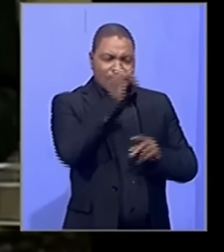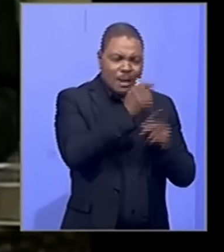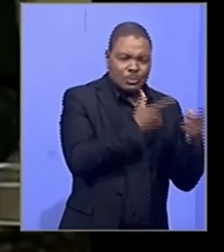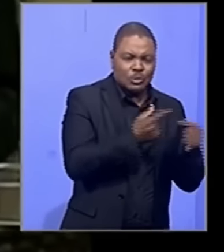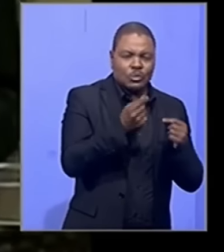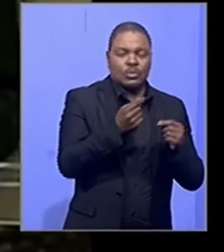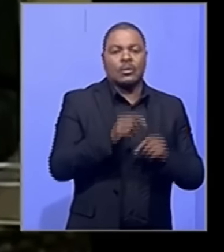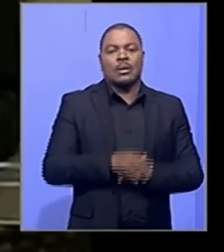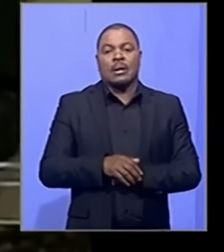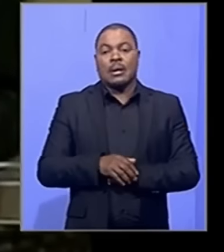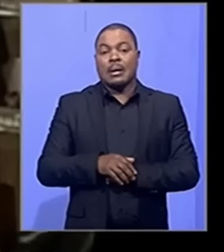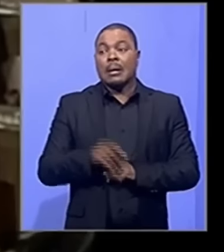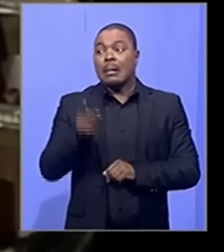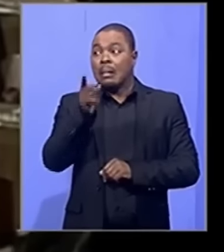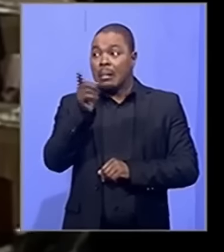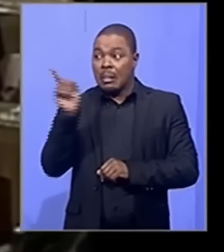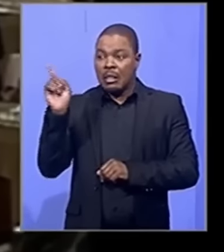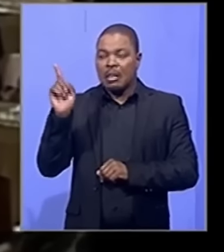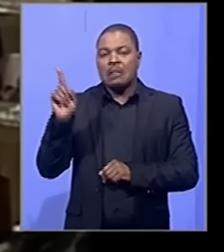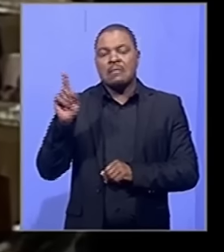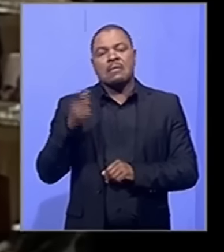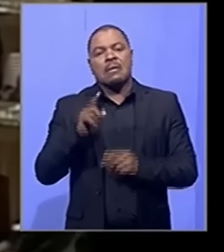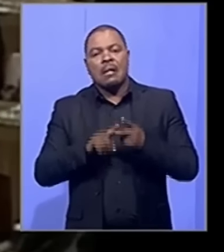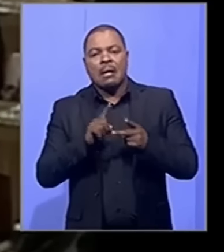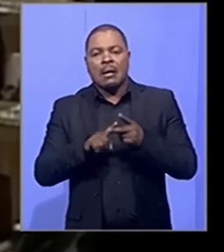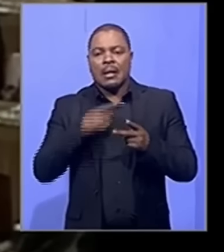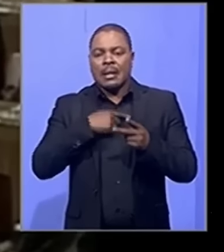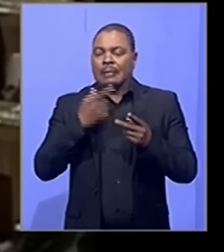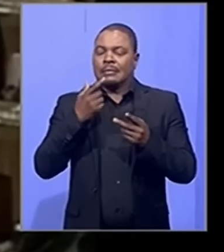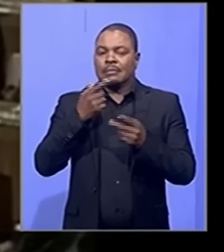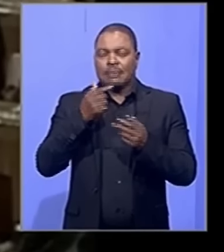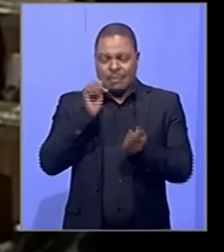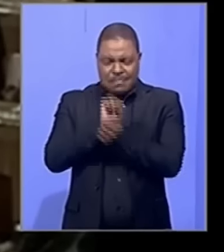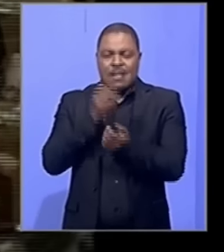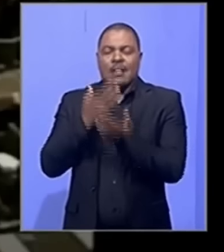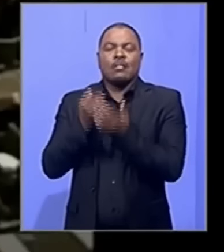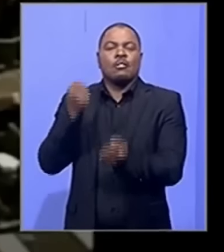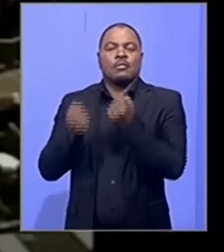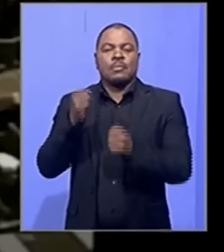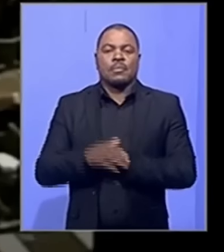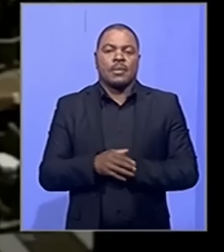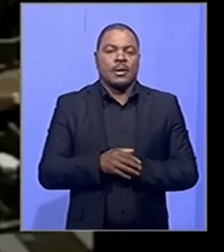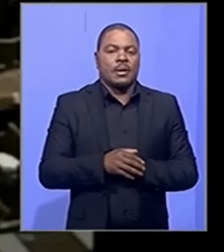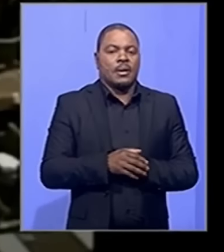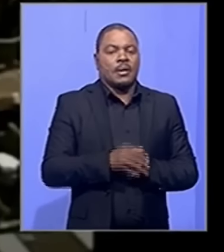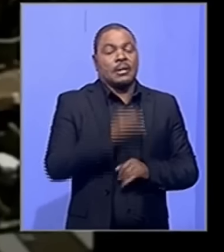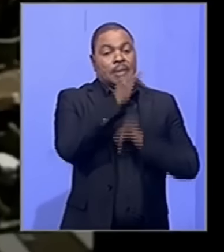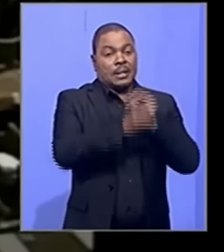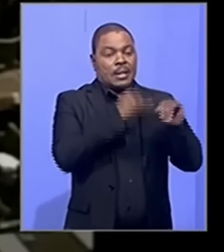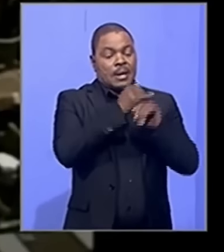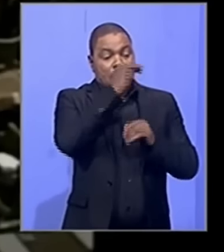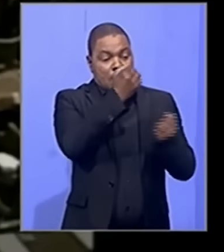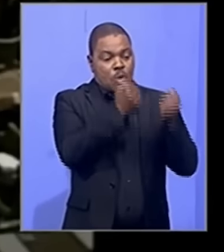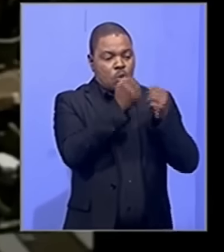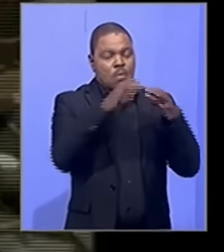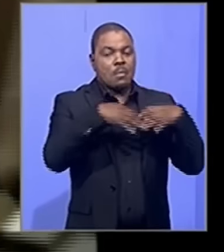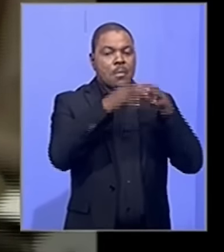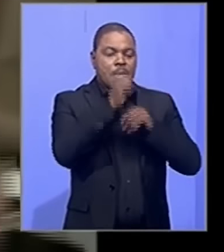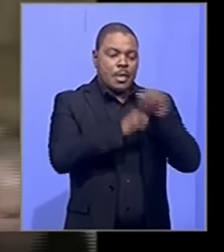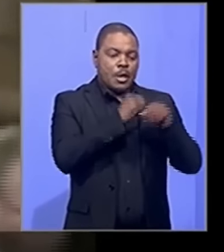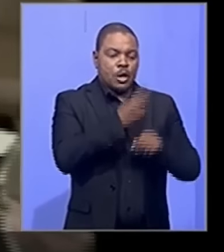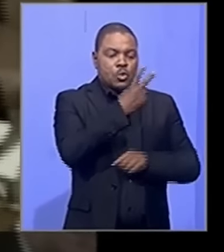no longer be beyond the reach of justice. Lekgotla la matjhaba la ditlolo tsa molao le theilwe ka 2002 ho